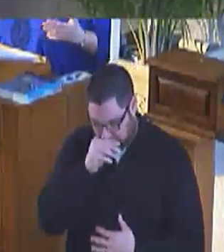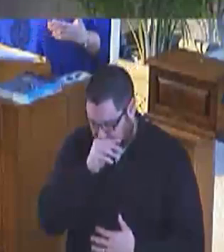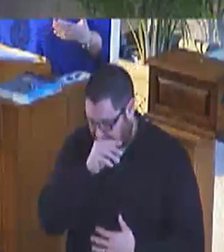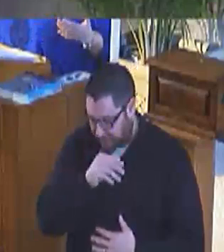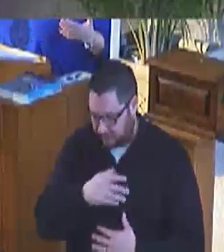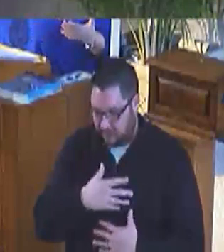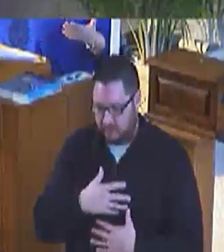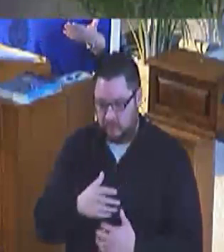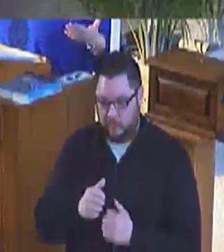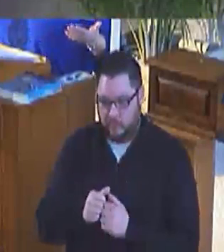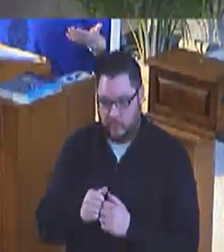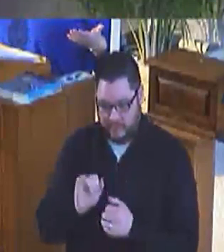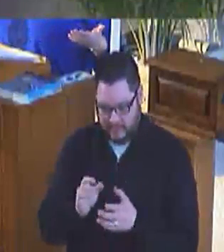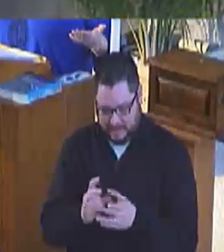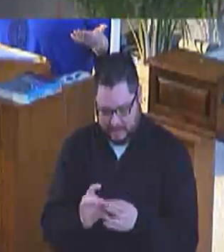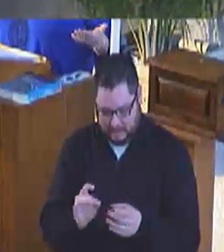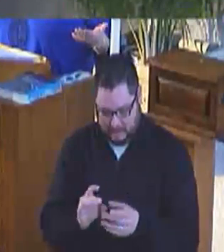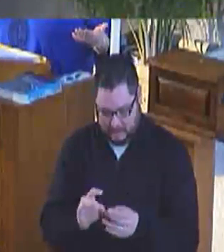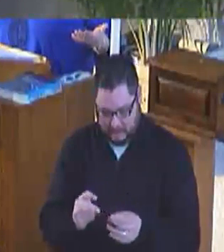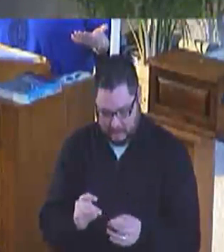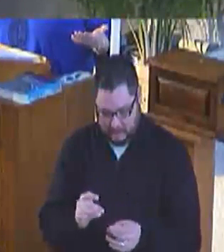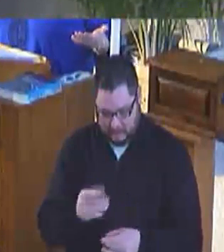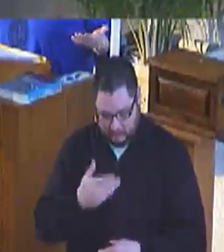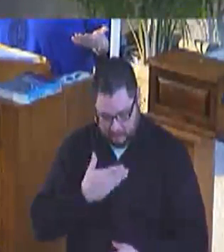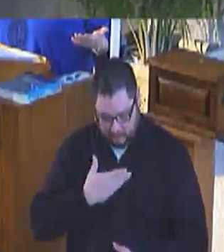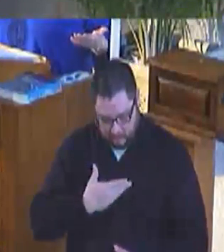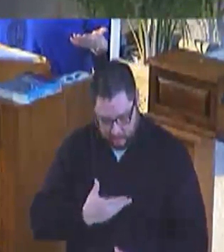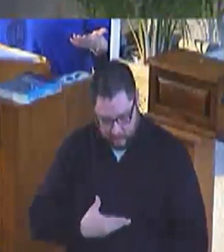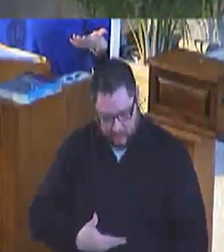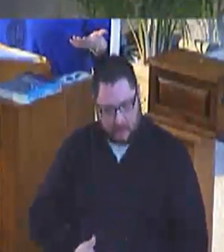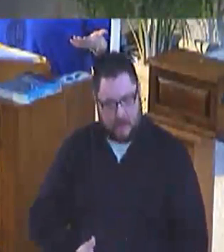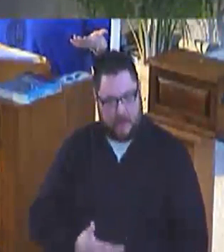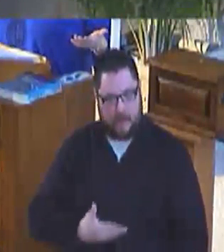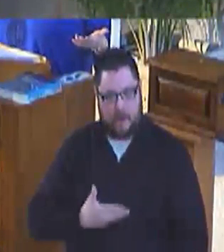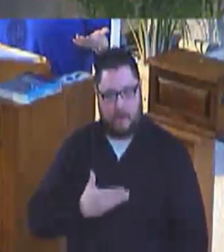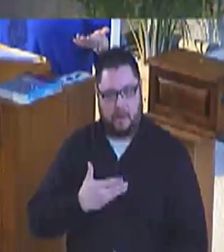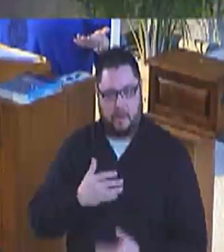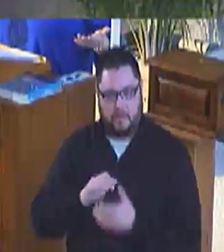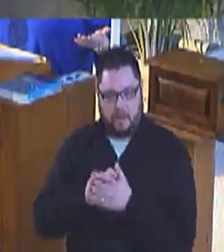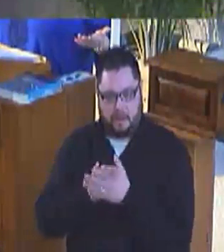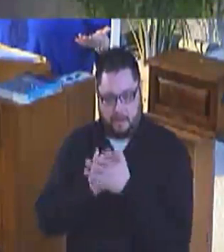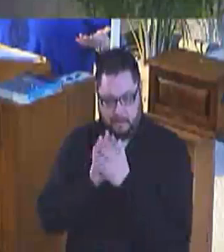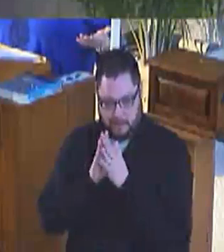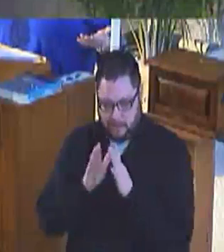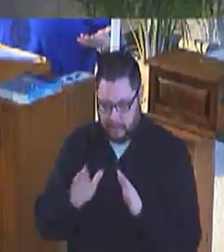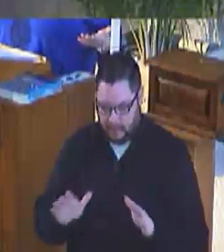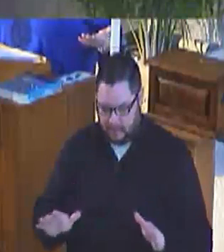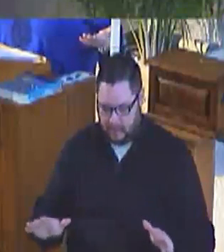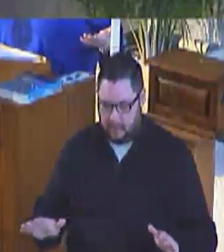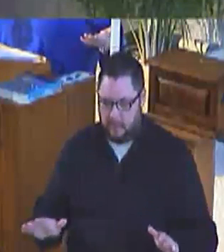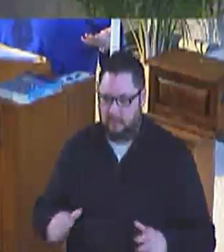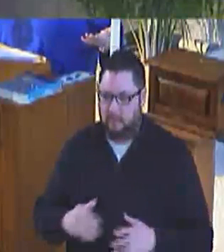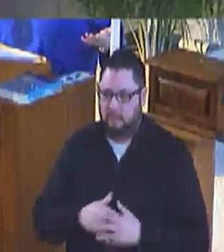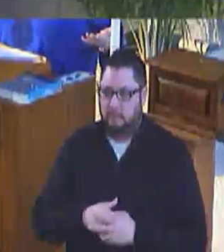carry with you the statement, I am at peace.